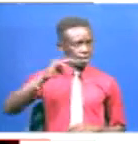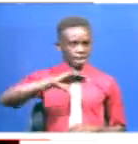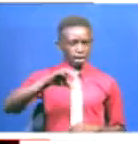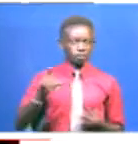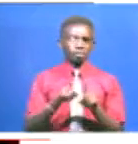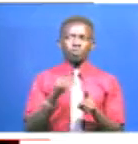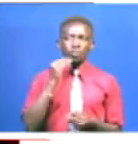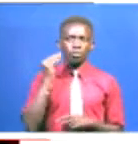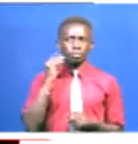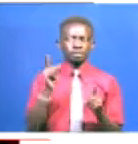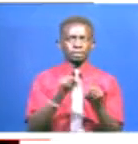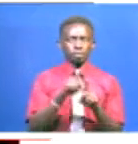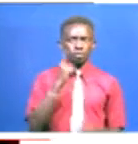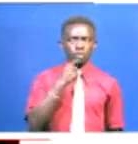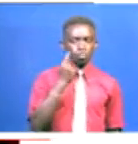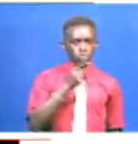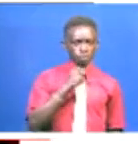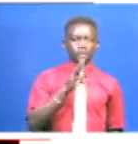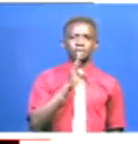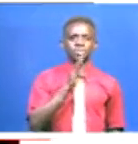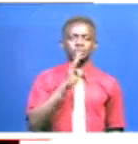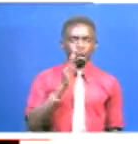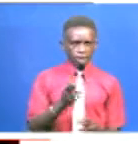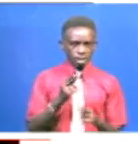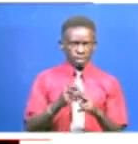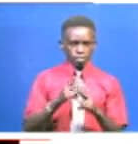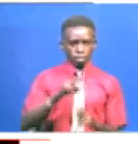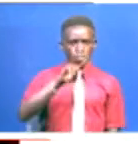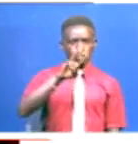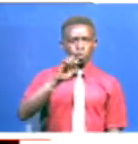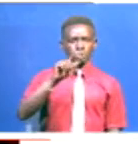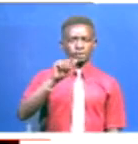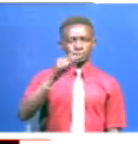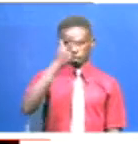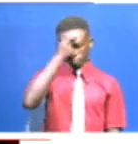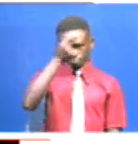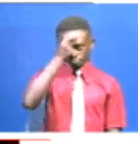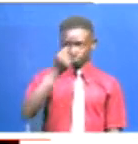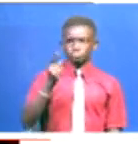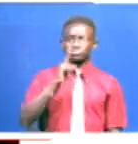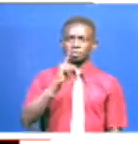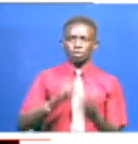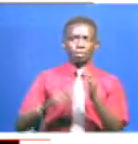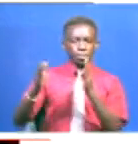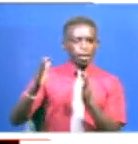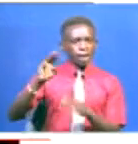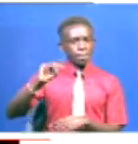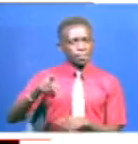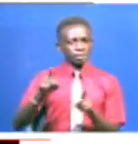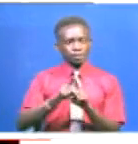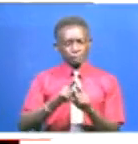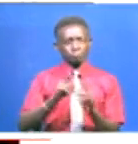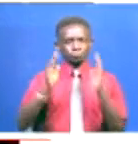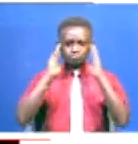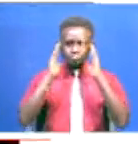Moses Wetangula, while breaking the news to his colleagues, described the second-term MP as a dedicated legislator, both in the House and